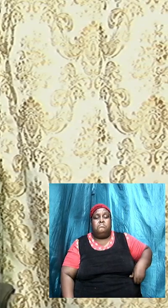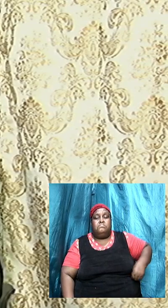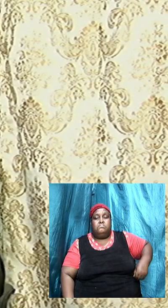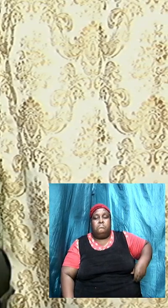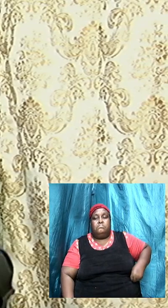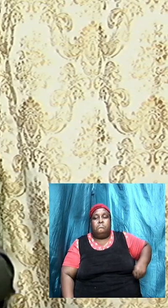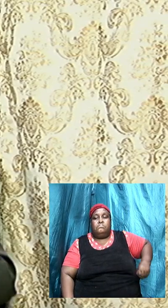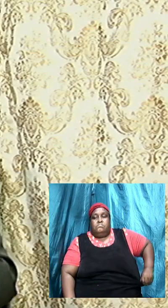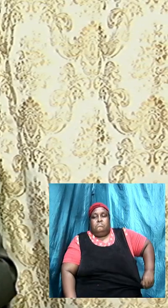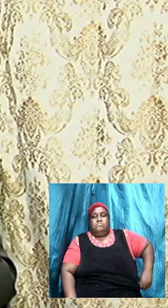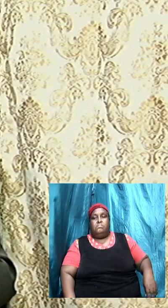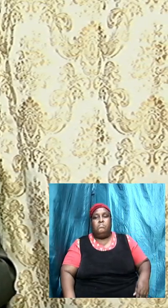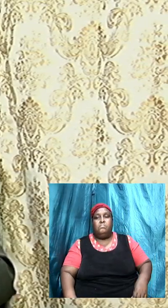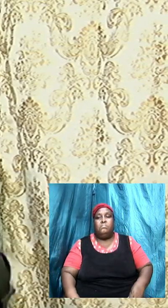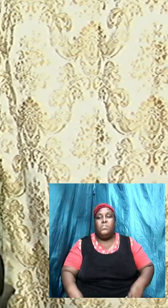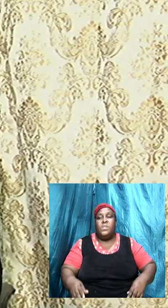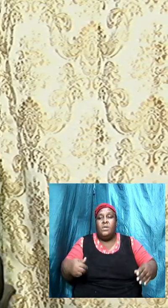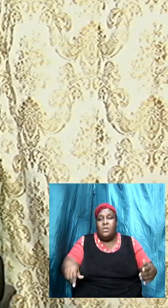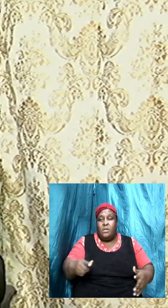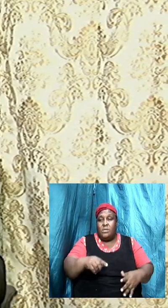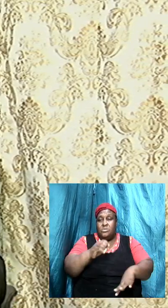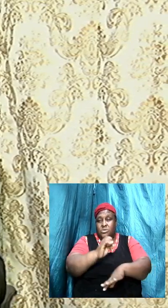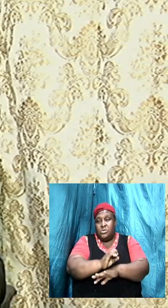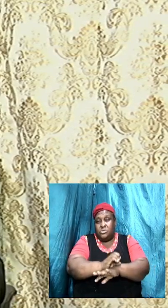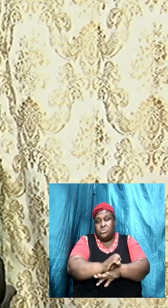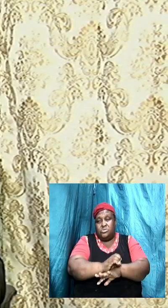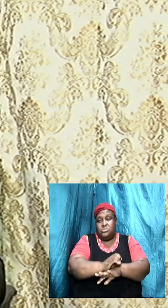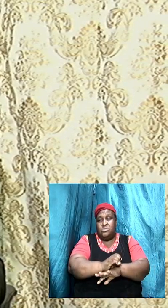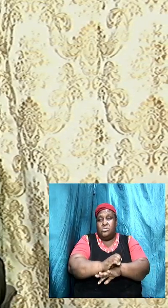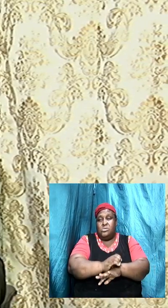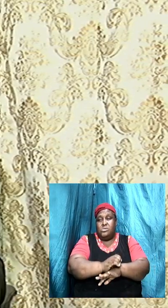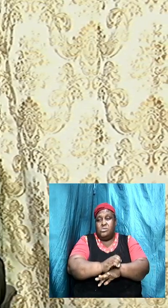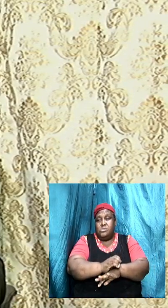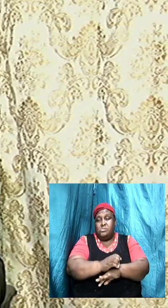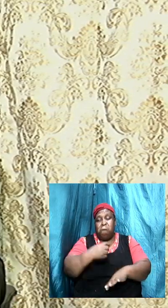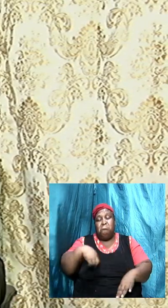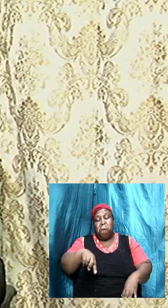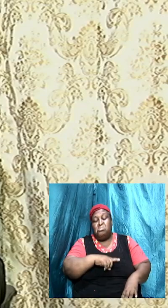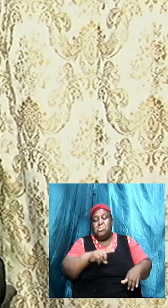Look here, church. We are in serious